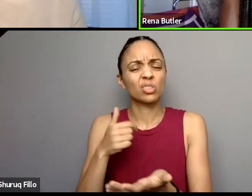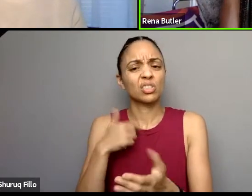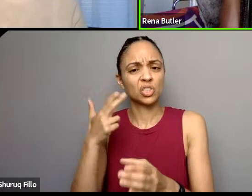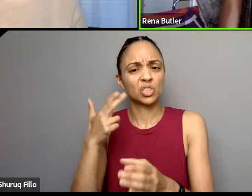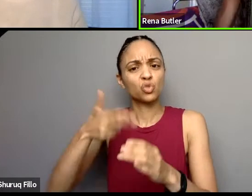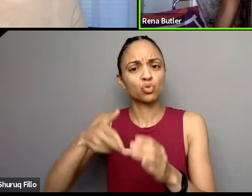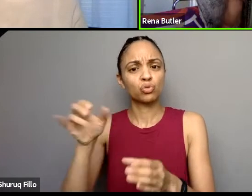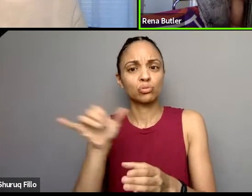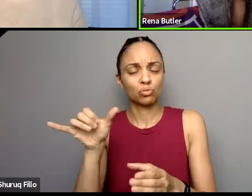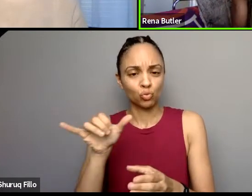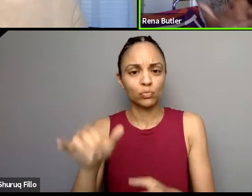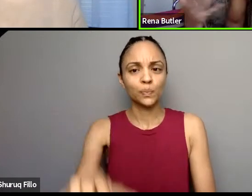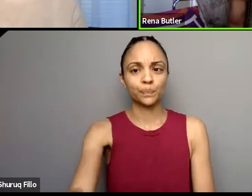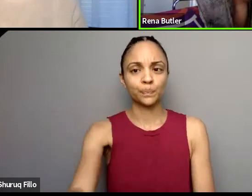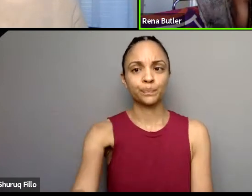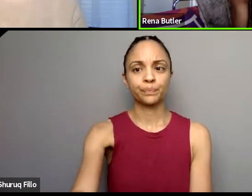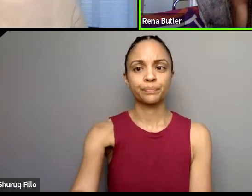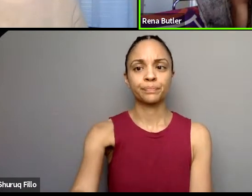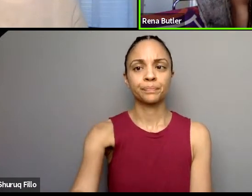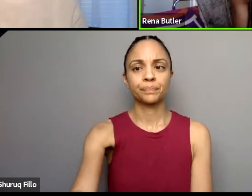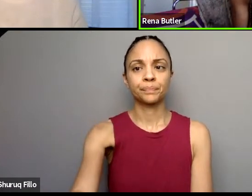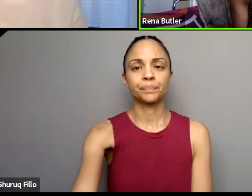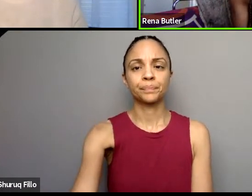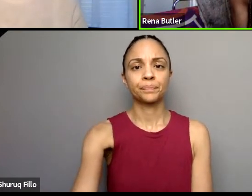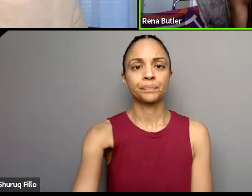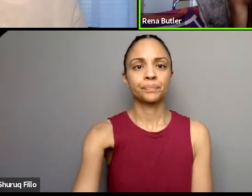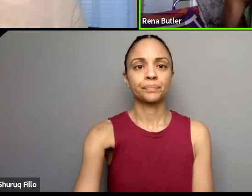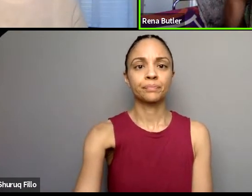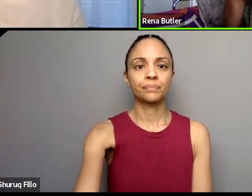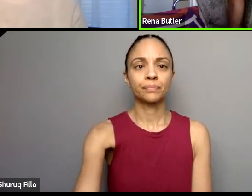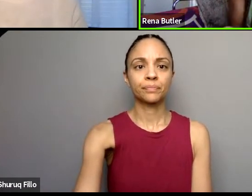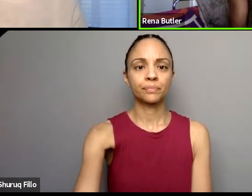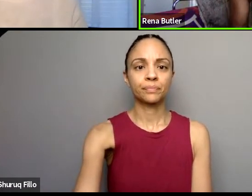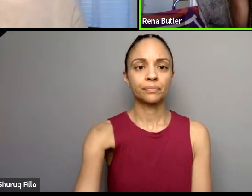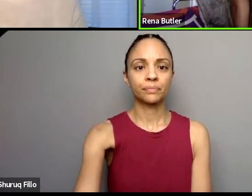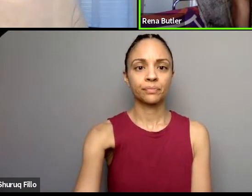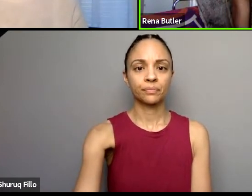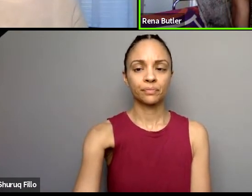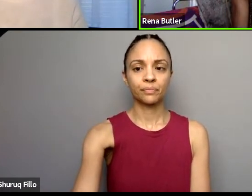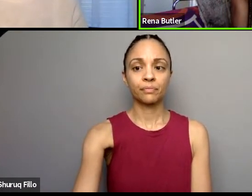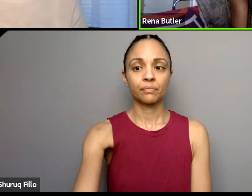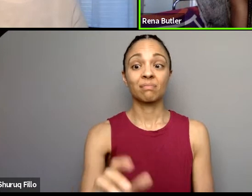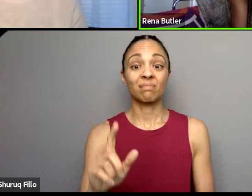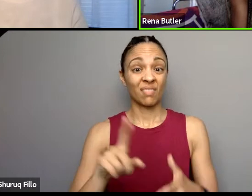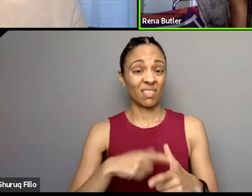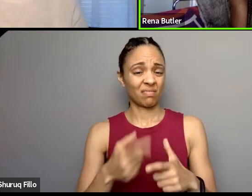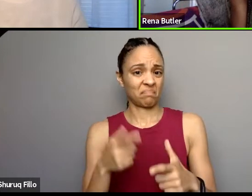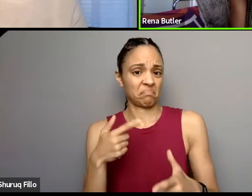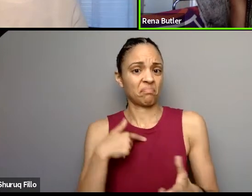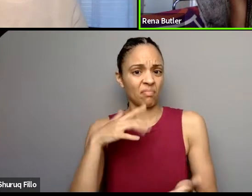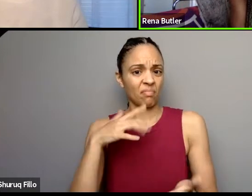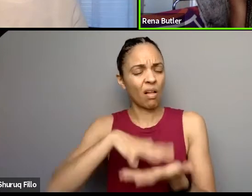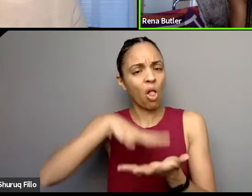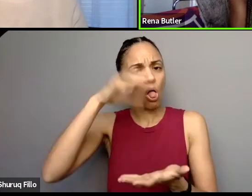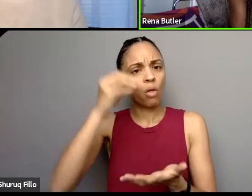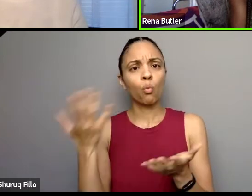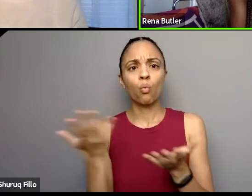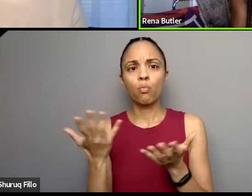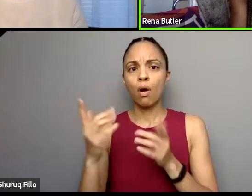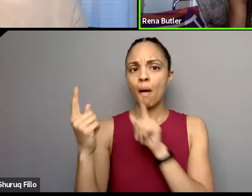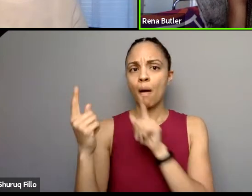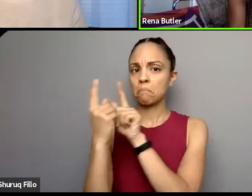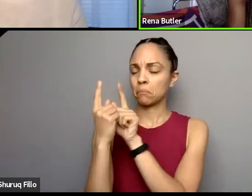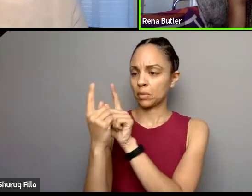And that's when I really got familiar with what mentorship could shape up to look like. And I was with Kyle